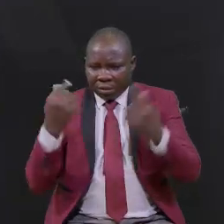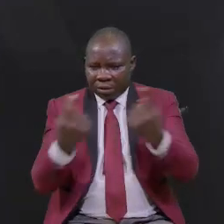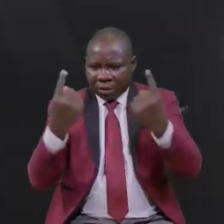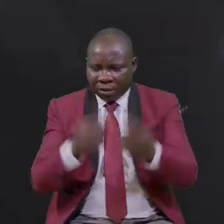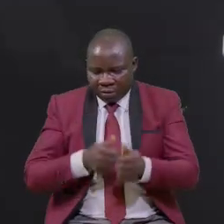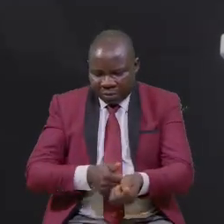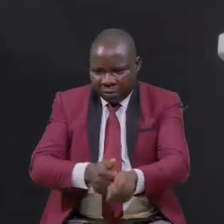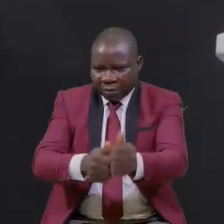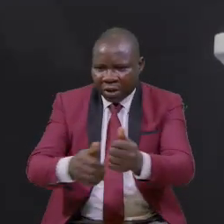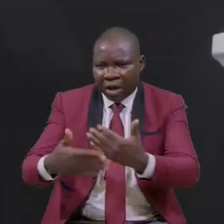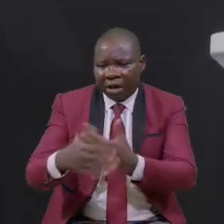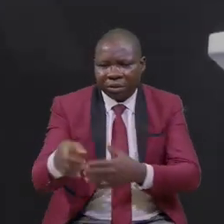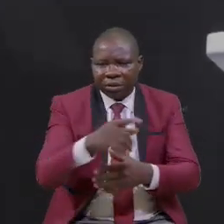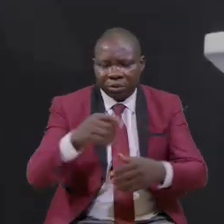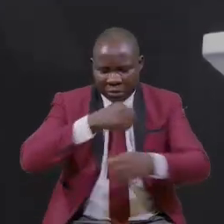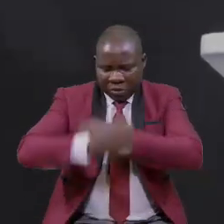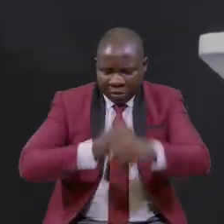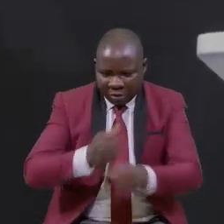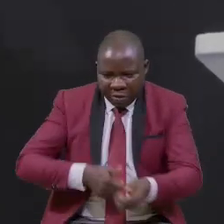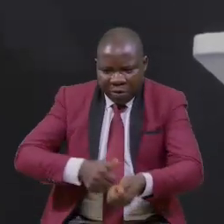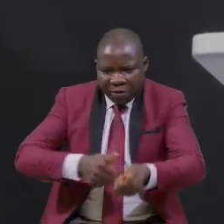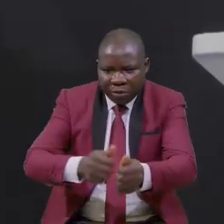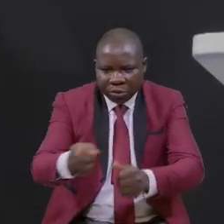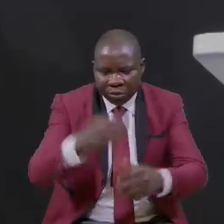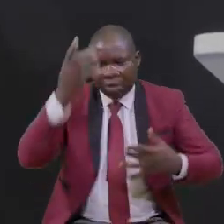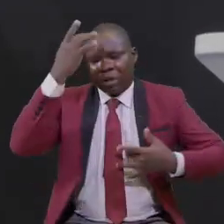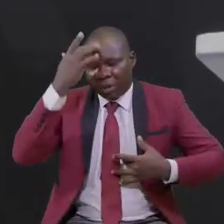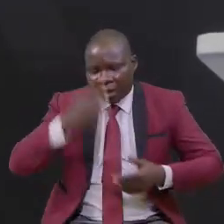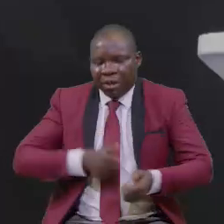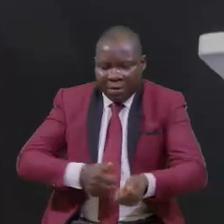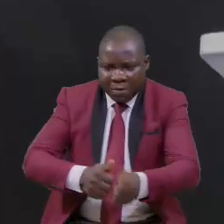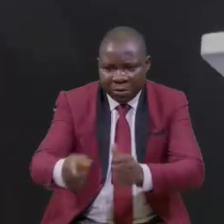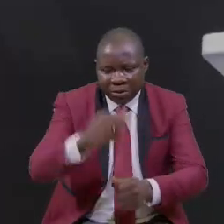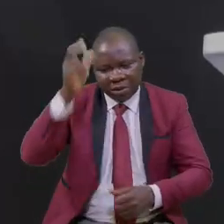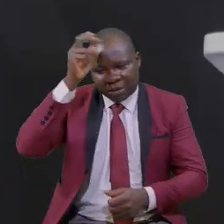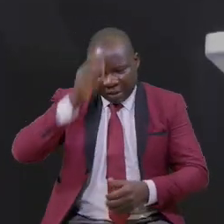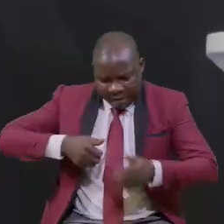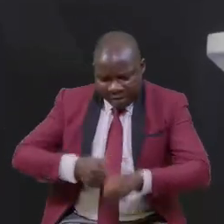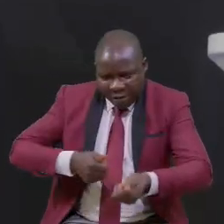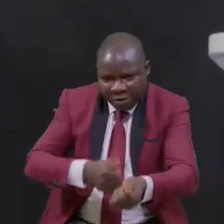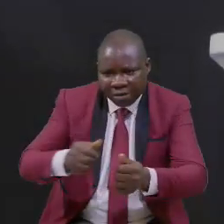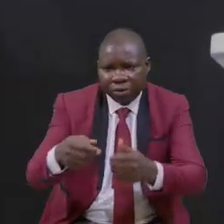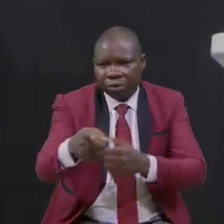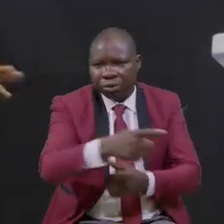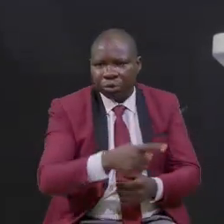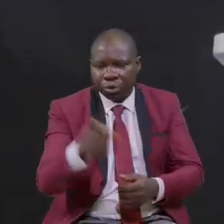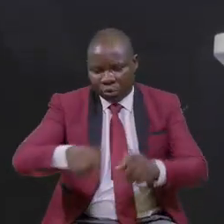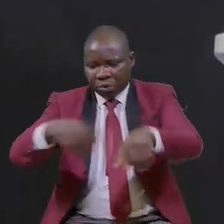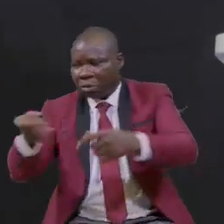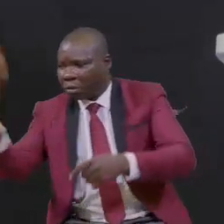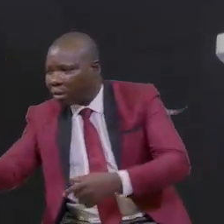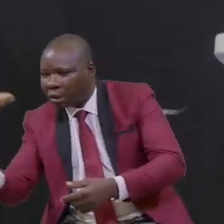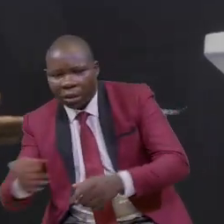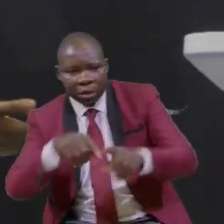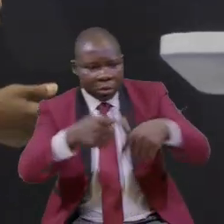Suffering running after you. Sickness running after you. Satan running after you. You go here, go there,